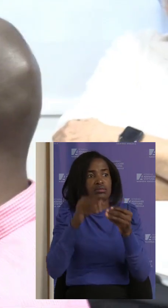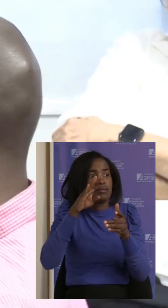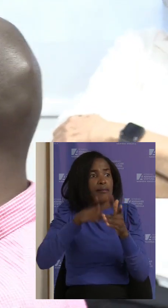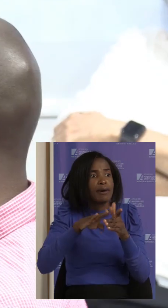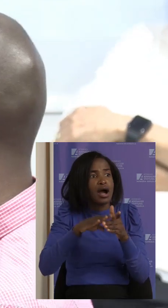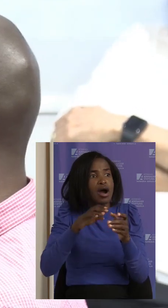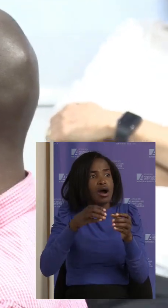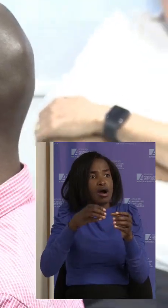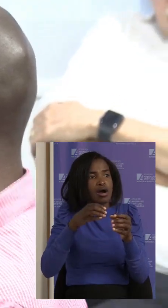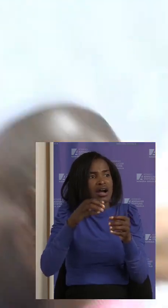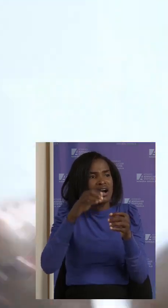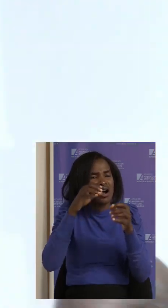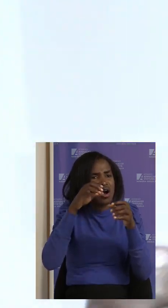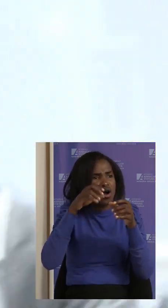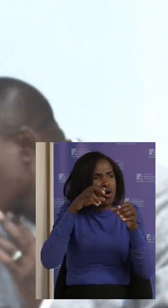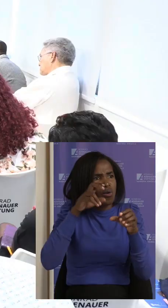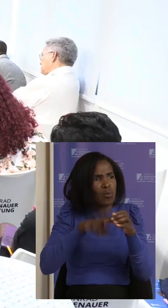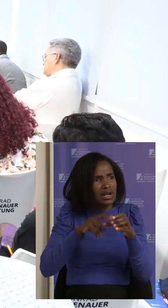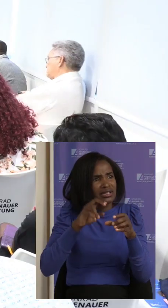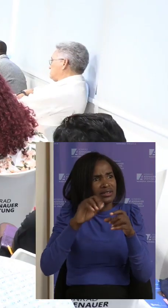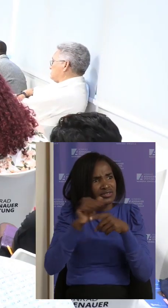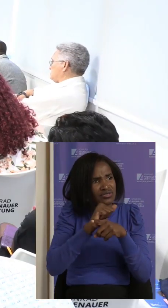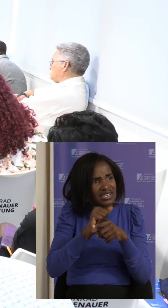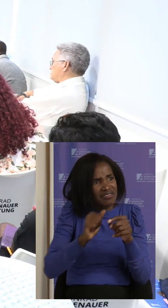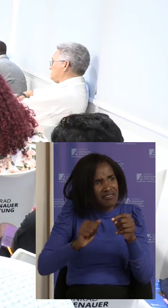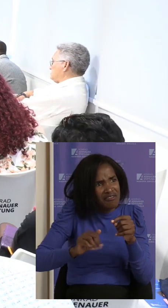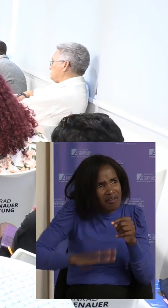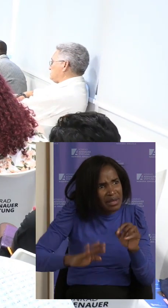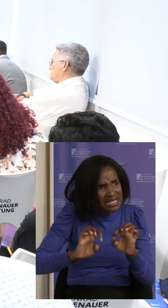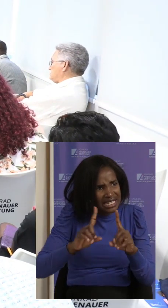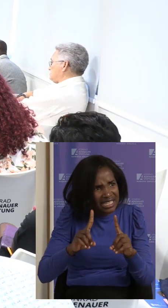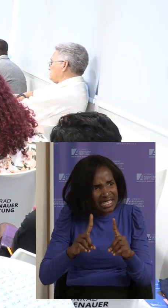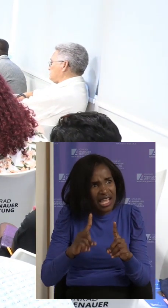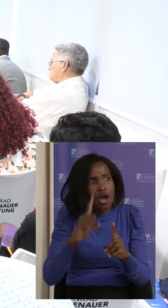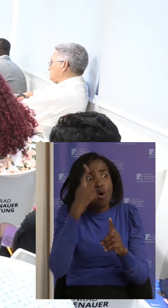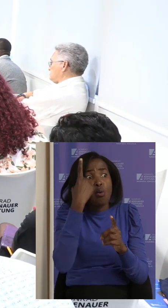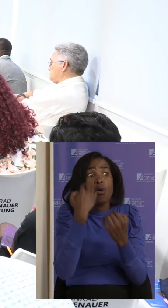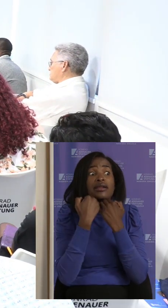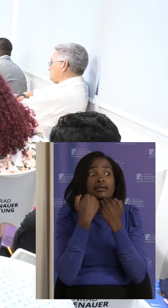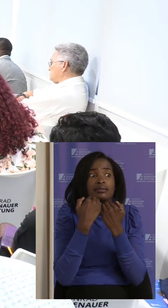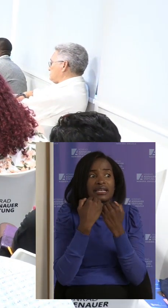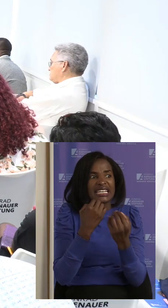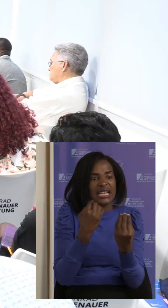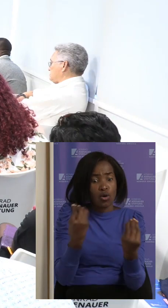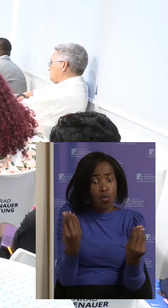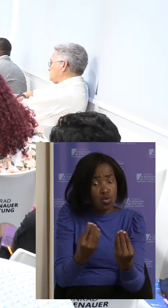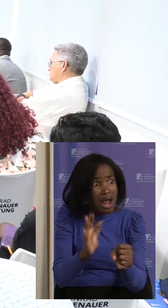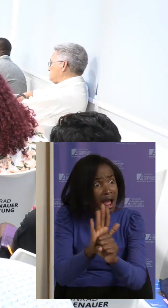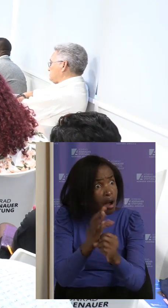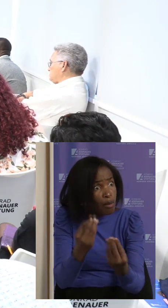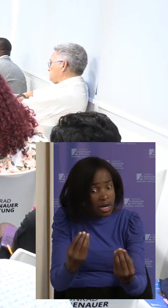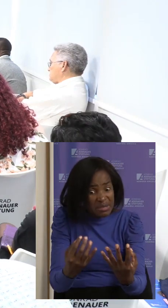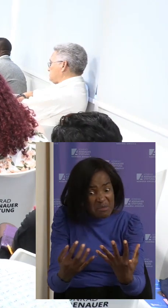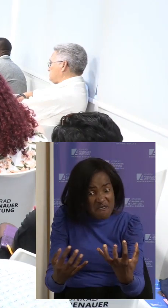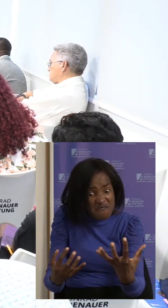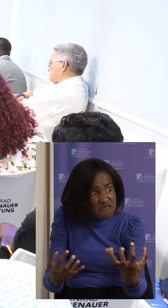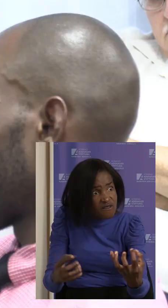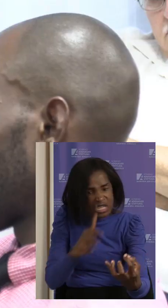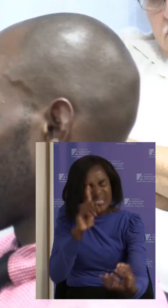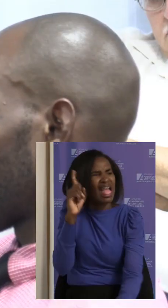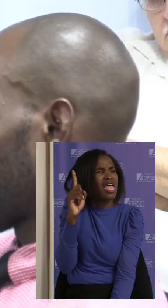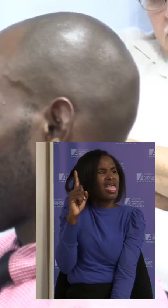the quality of our training or from the basic educations. The one critical aspect is the teacher-learner ratio. We are not maintaining to the